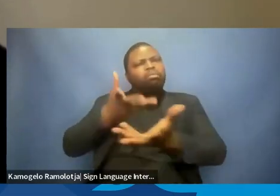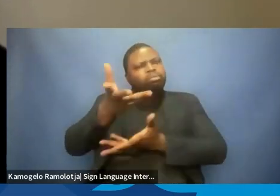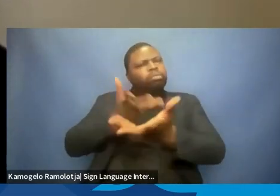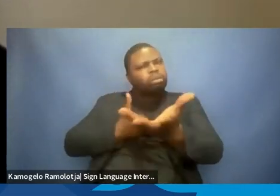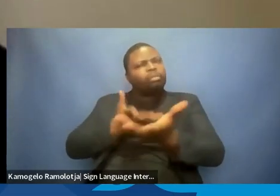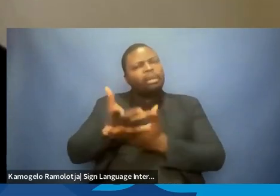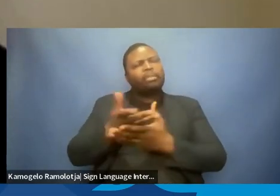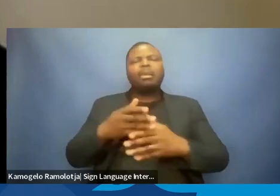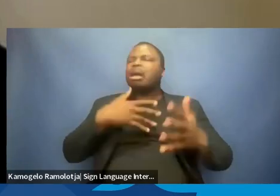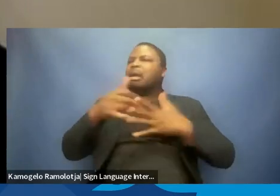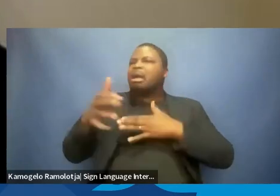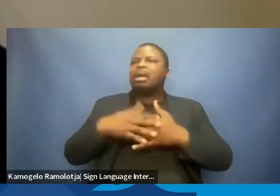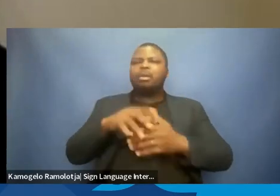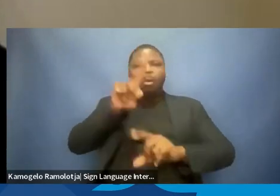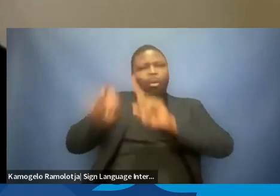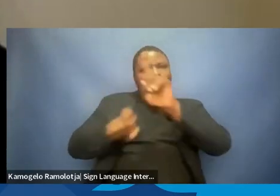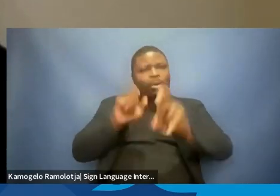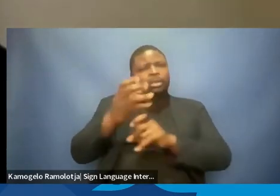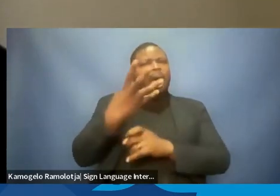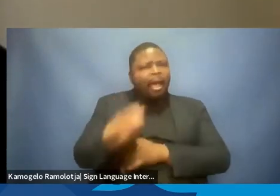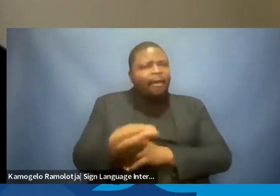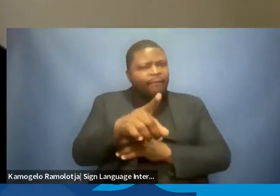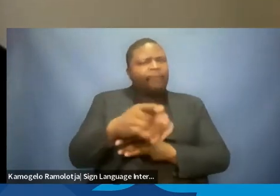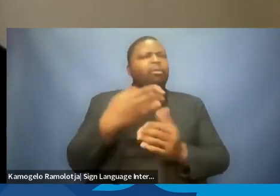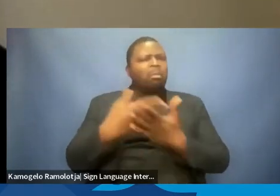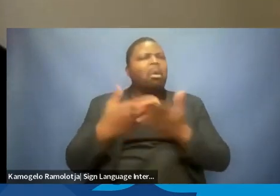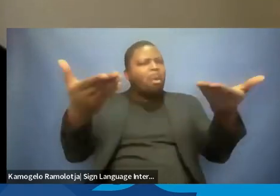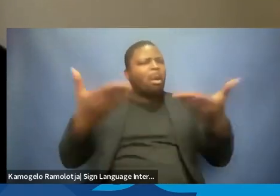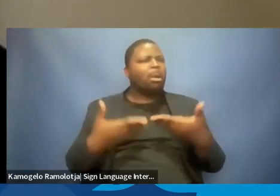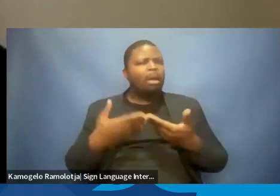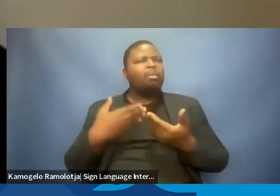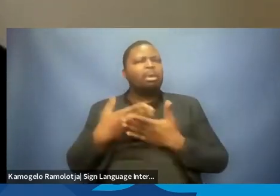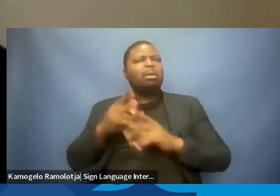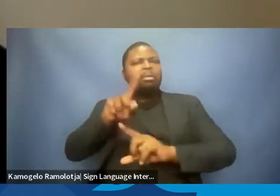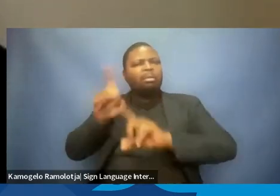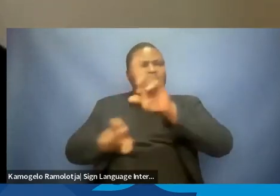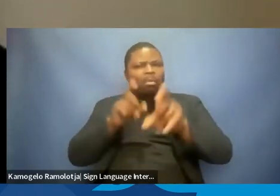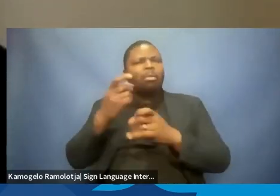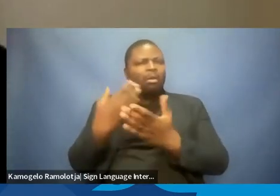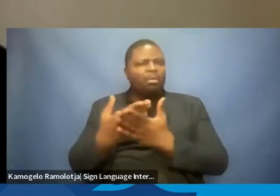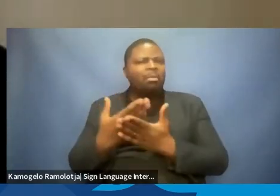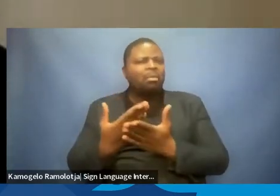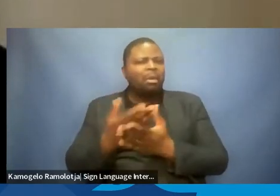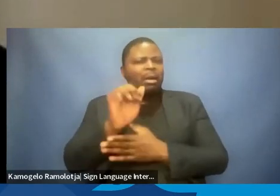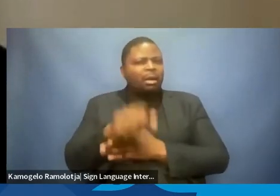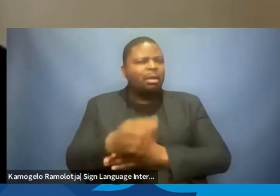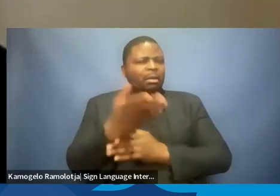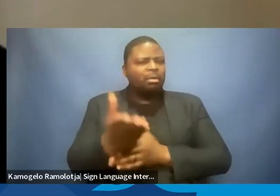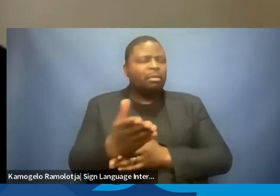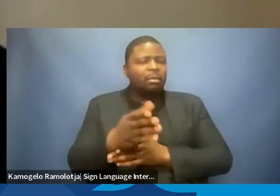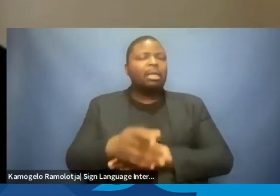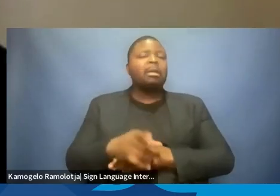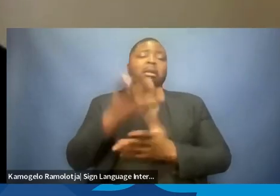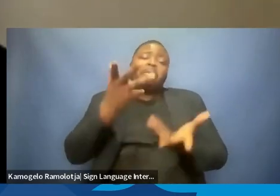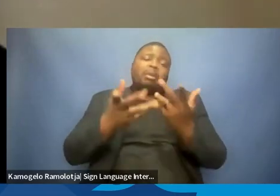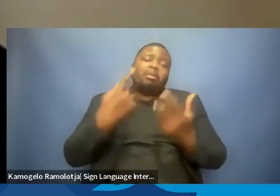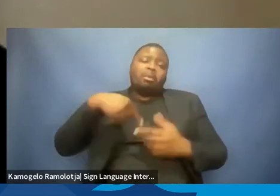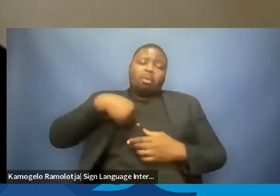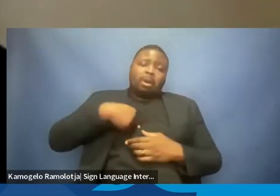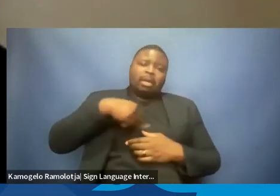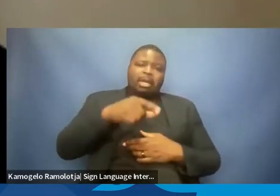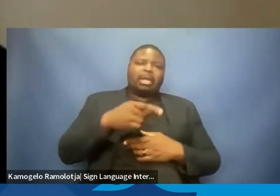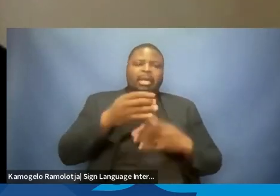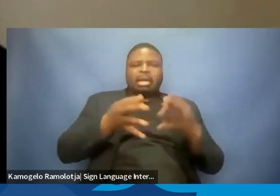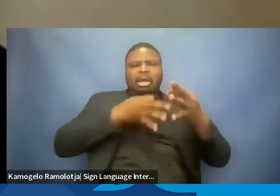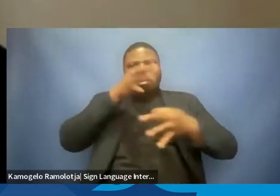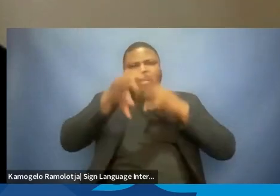you may have within the chat box. So let us start off first with really giving proper perspective on this. And how